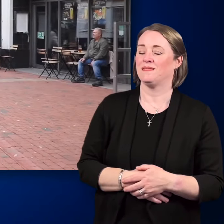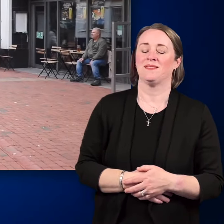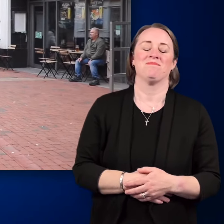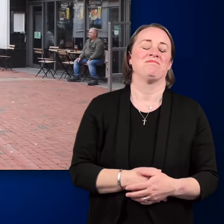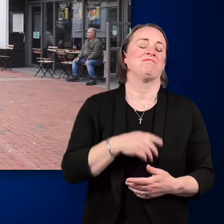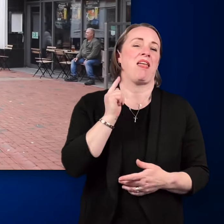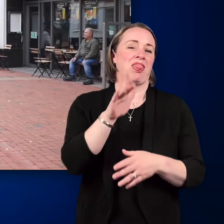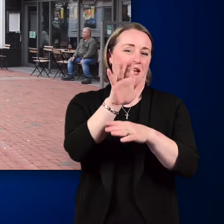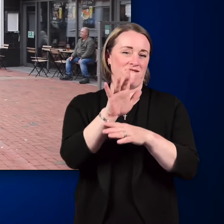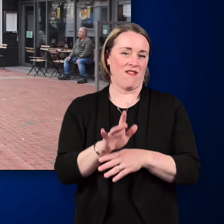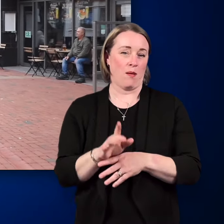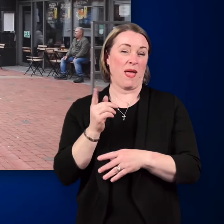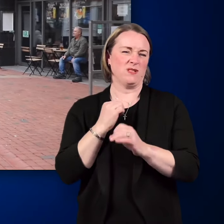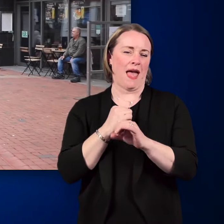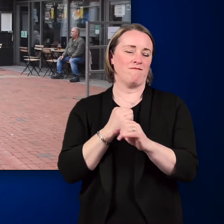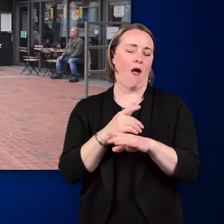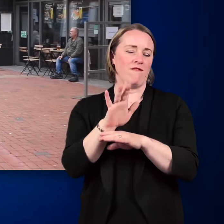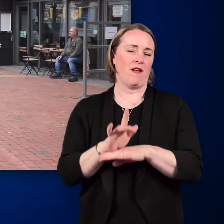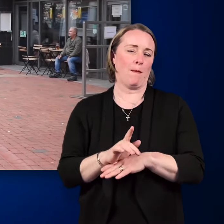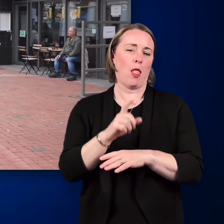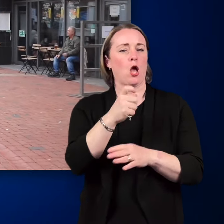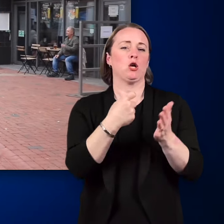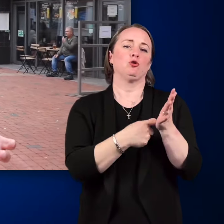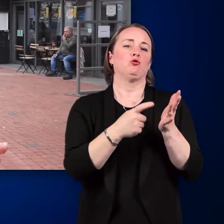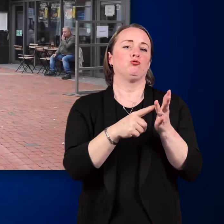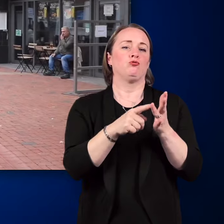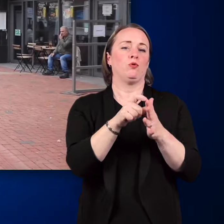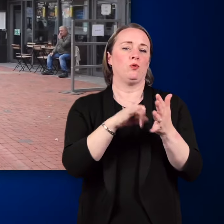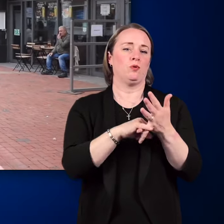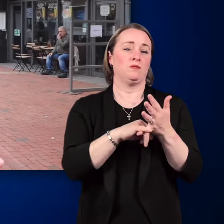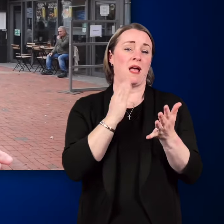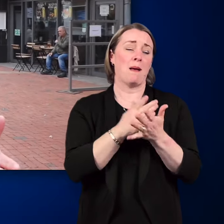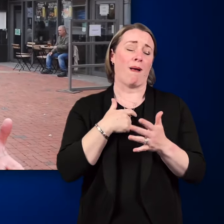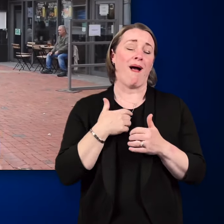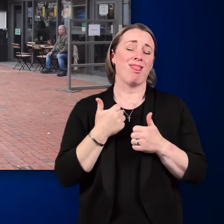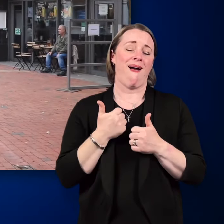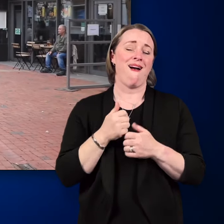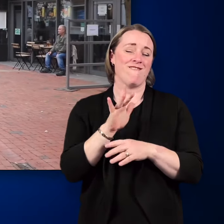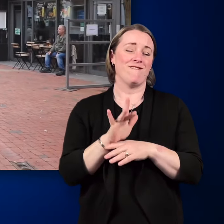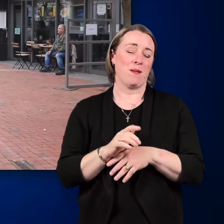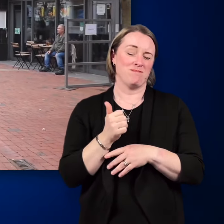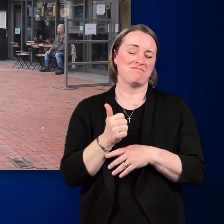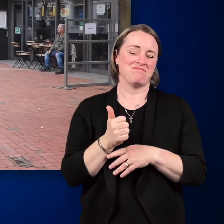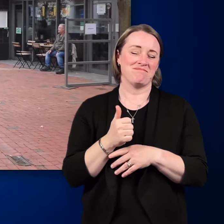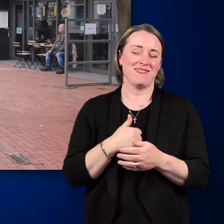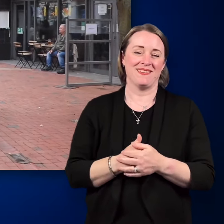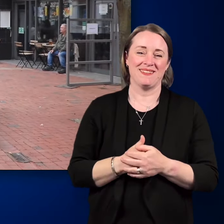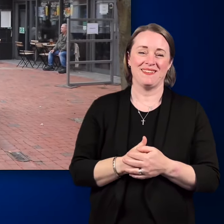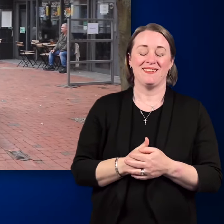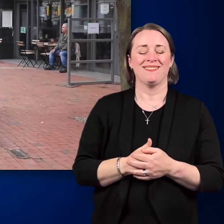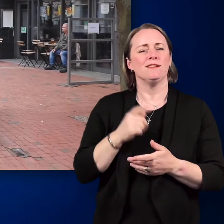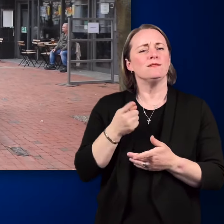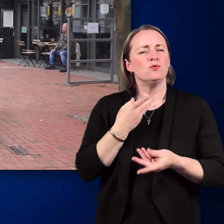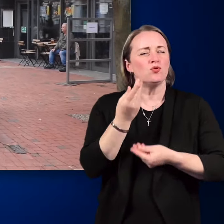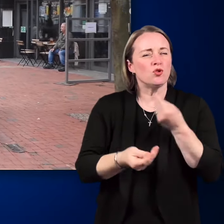So that was the trailer for the movie The Croods, which I think is quite an underrated film, actually, if you fancy having a look. It's